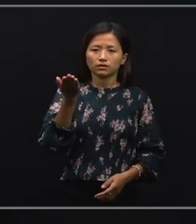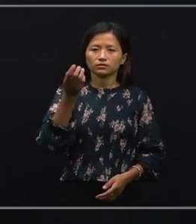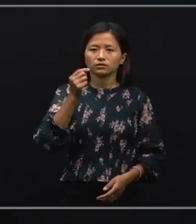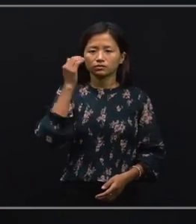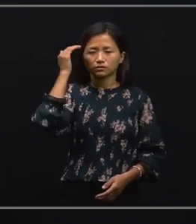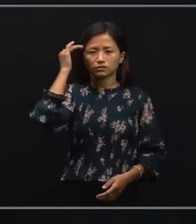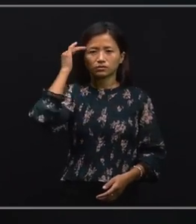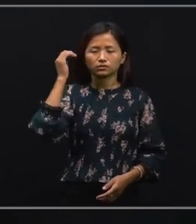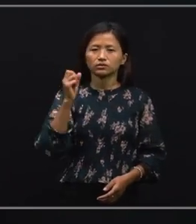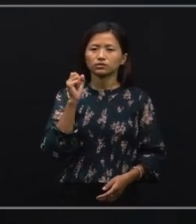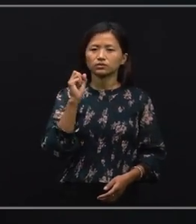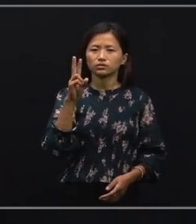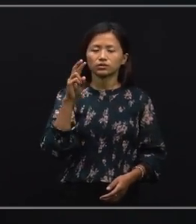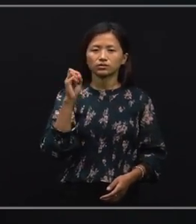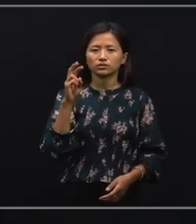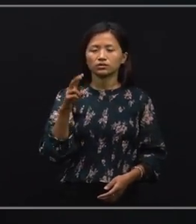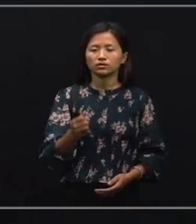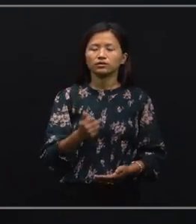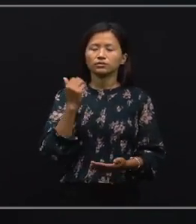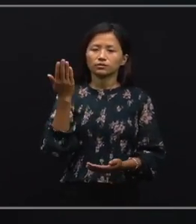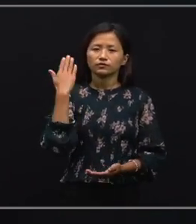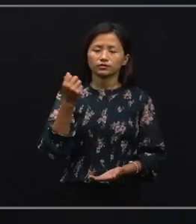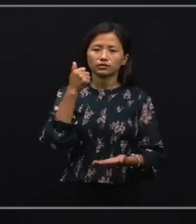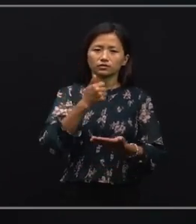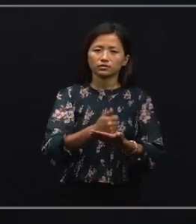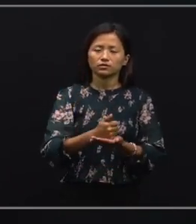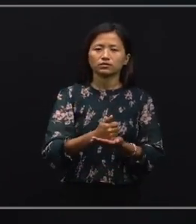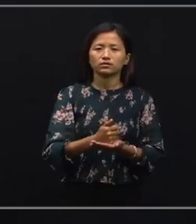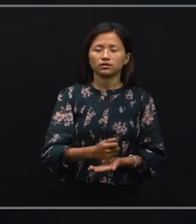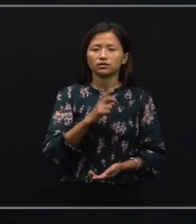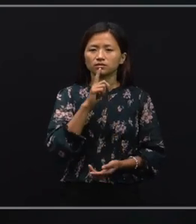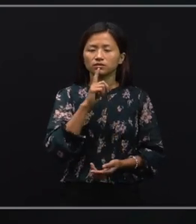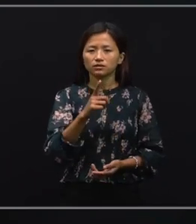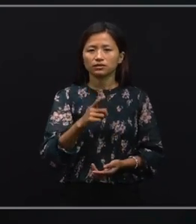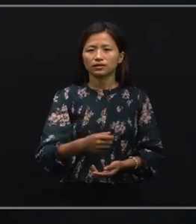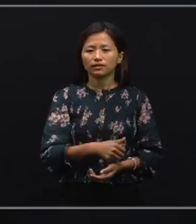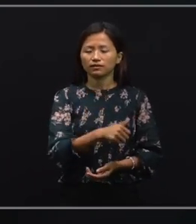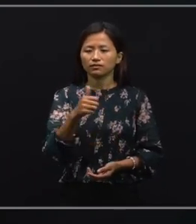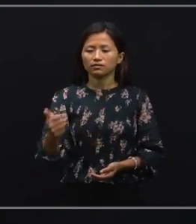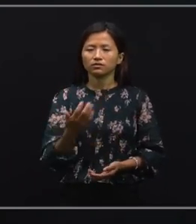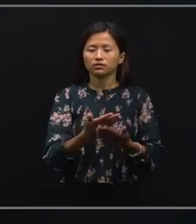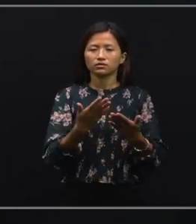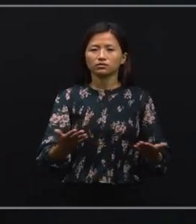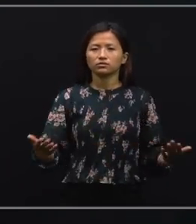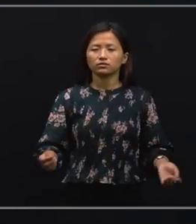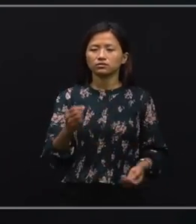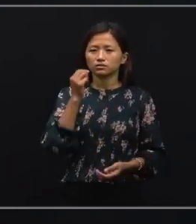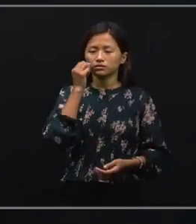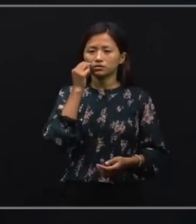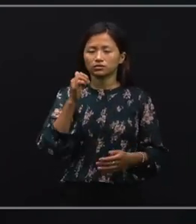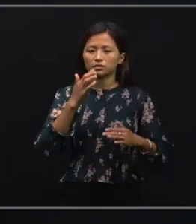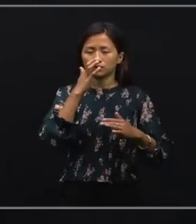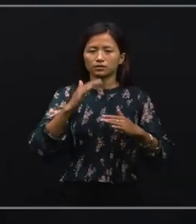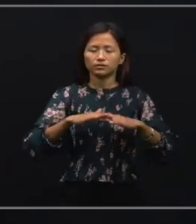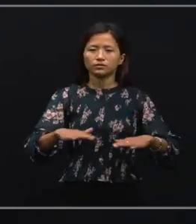they have to think twice before they give a decision or before they say anything to their children or to the youngsters.